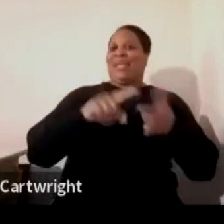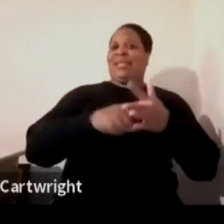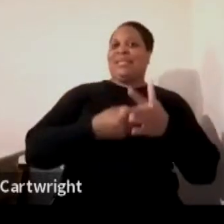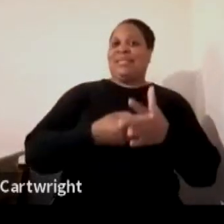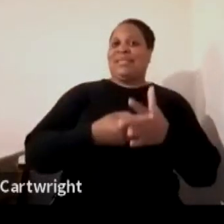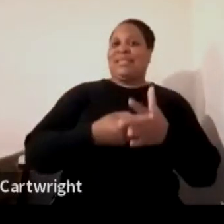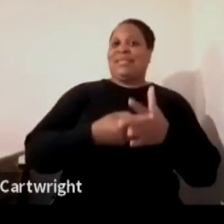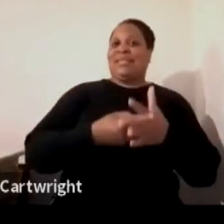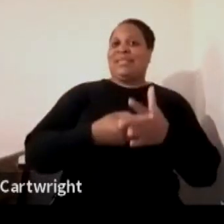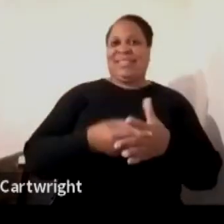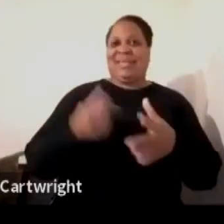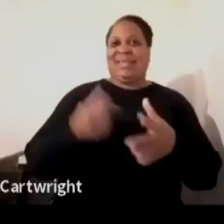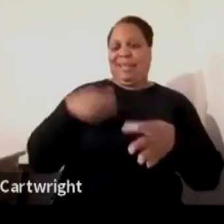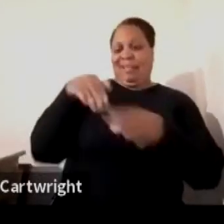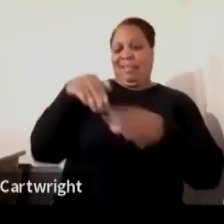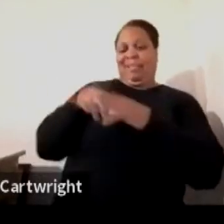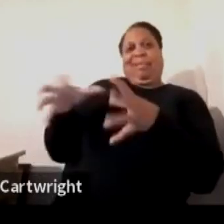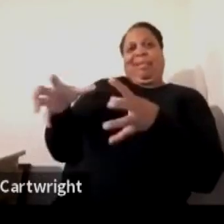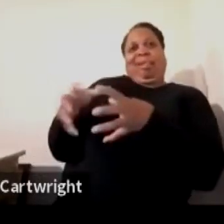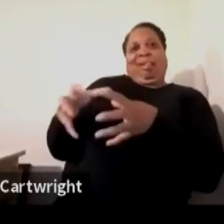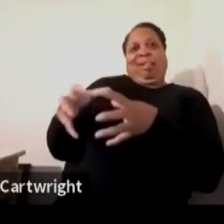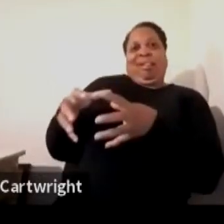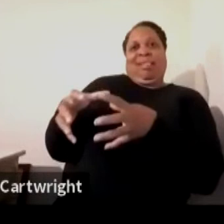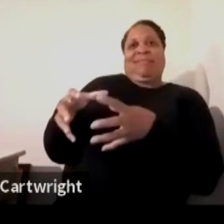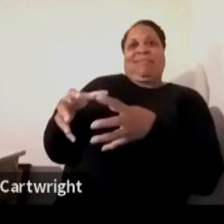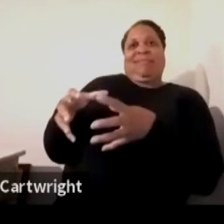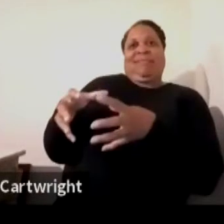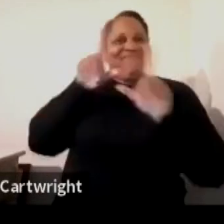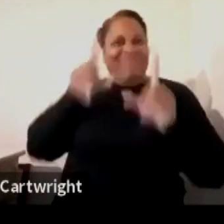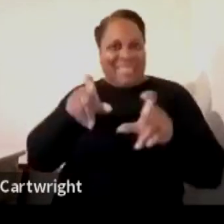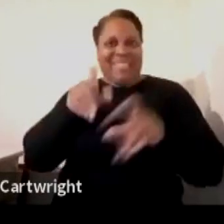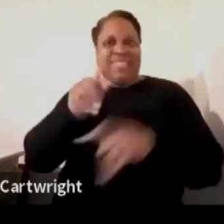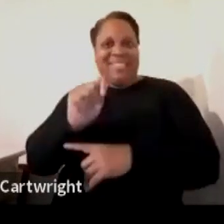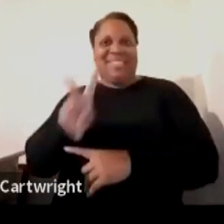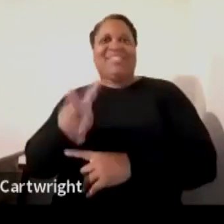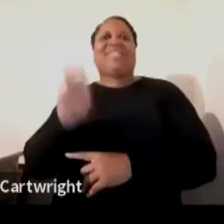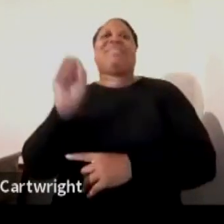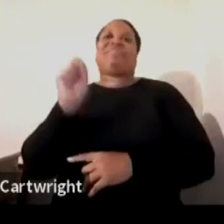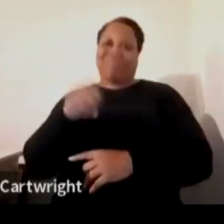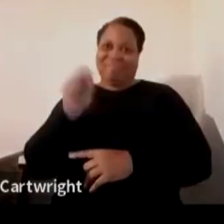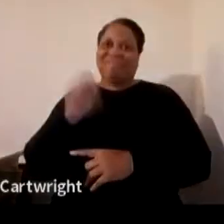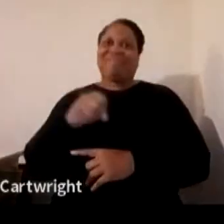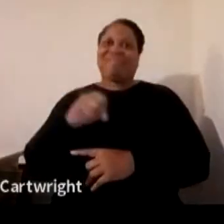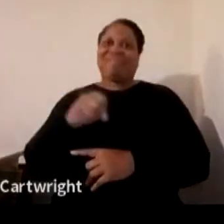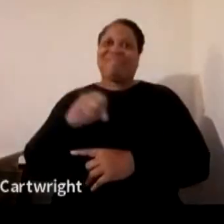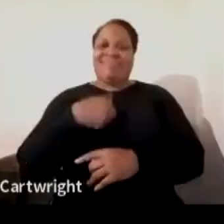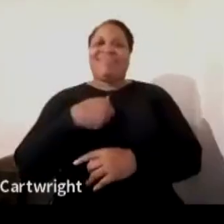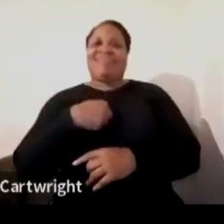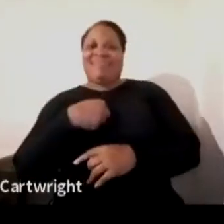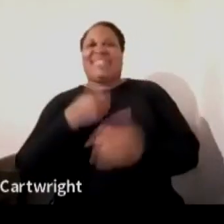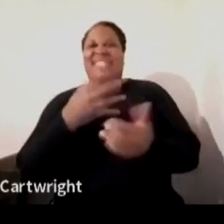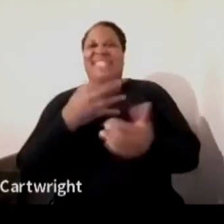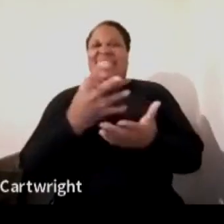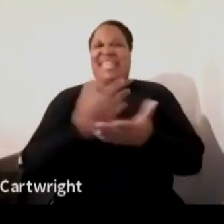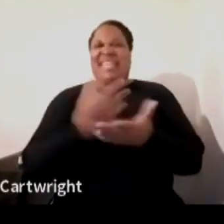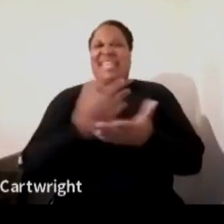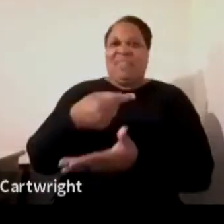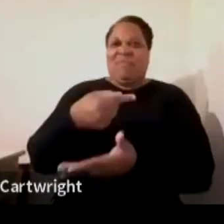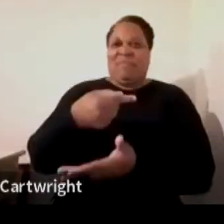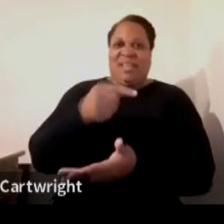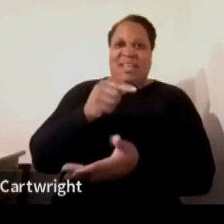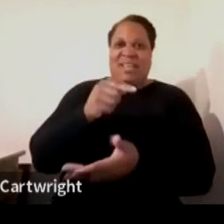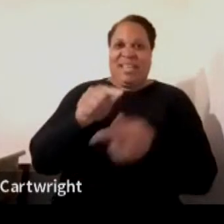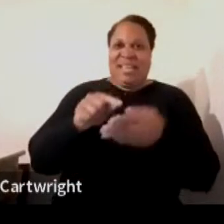clan of us who got tested on live TV, I can definitely attest to the fact that I had something sharp enter